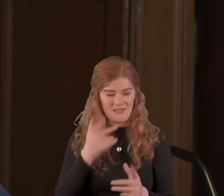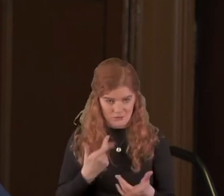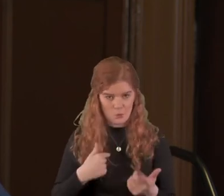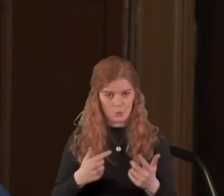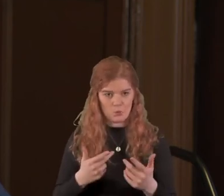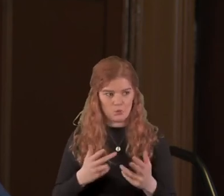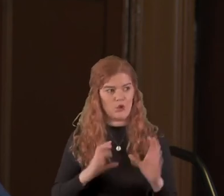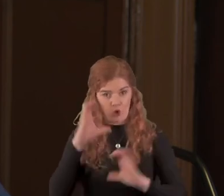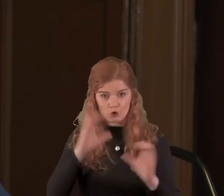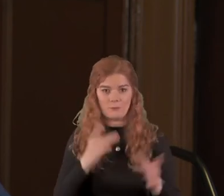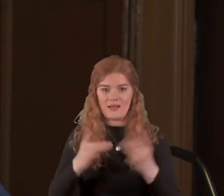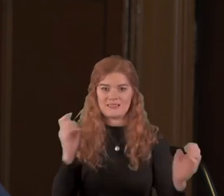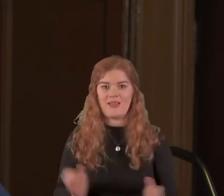done.